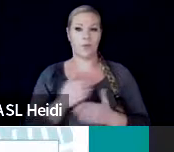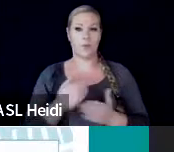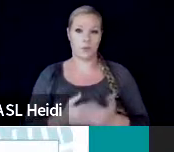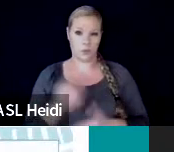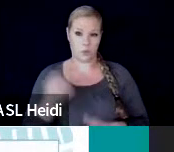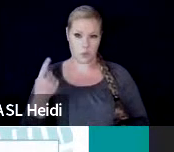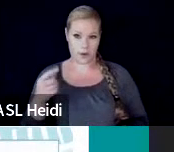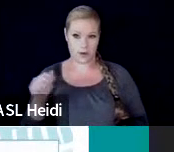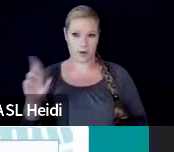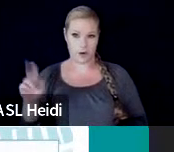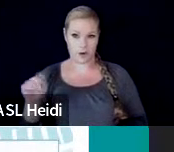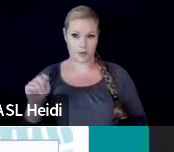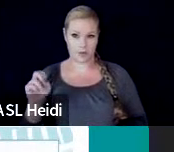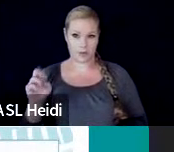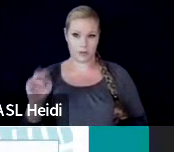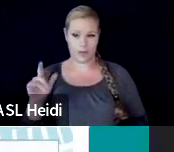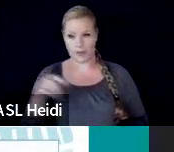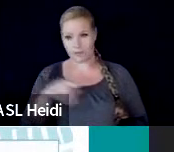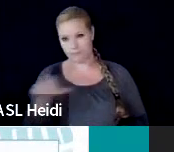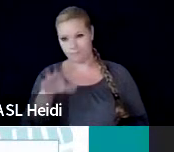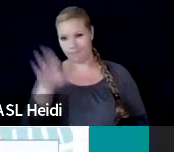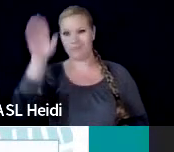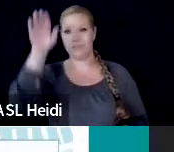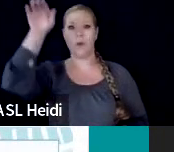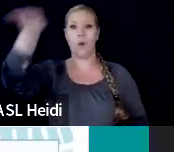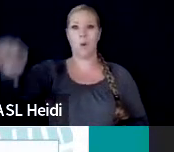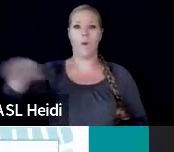and then extends north over North Portland Harbor.